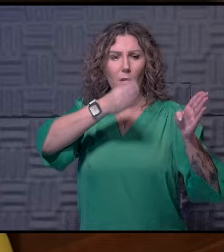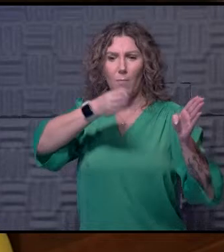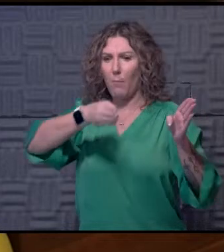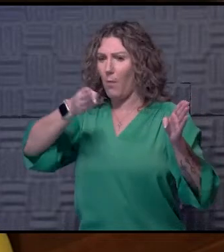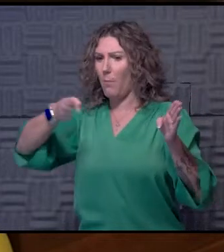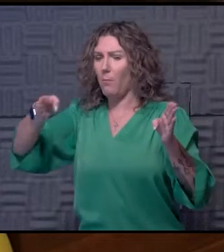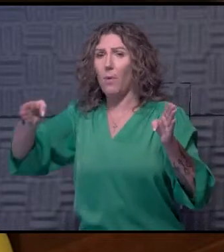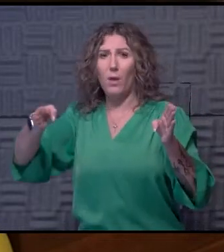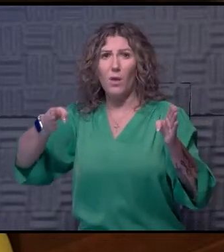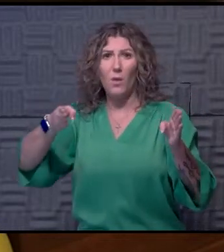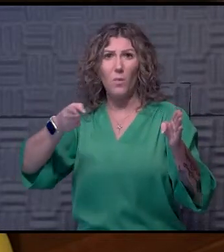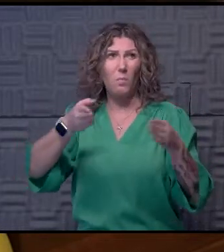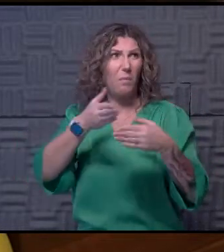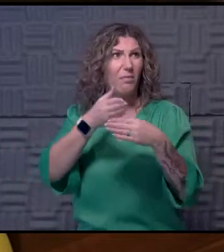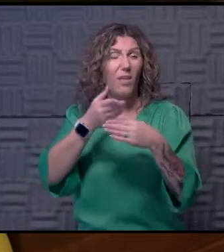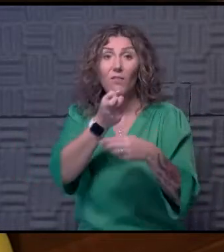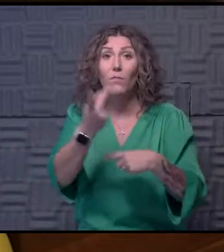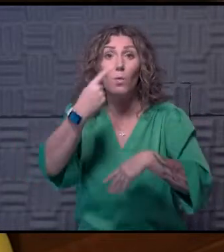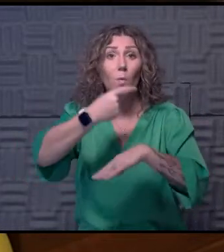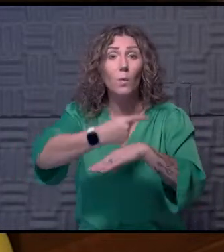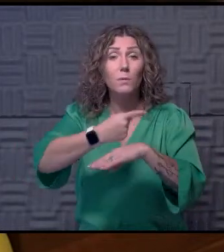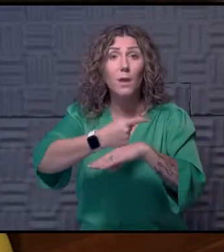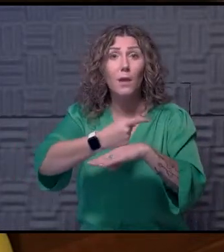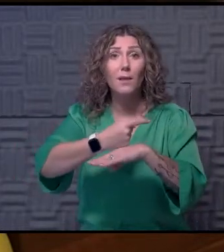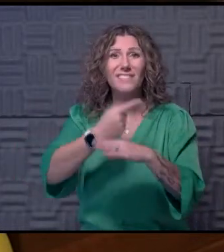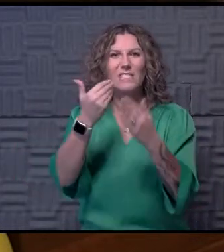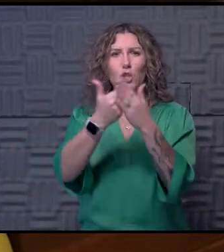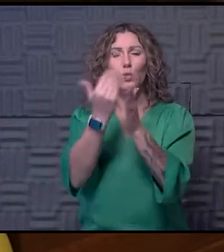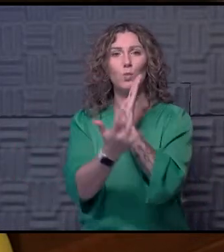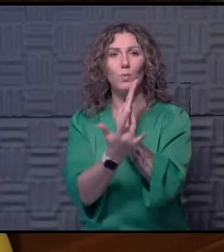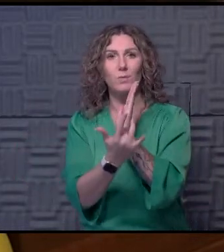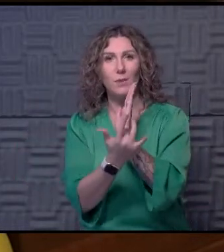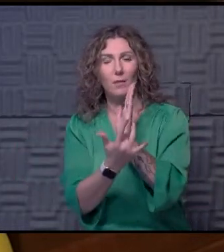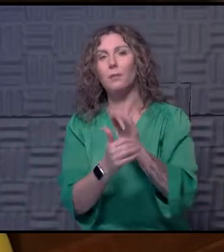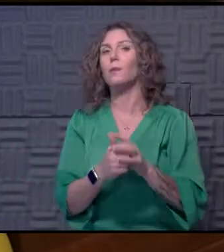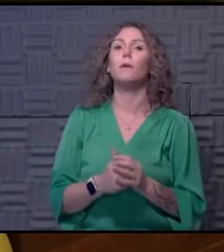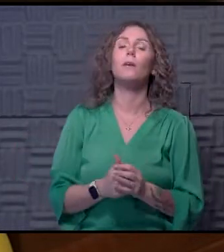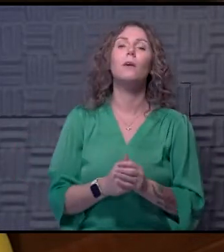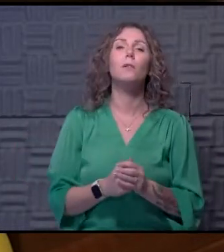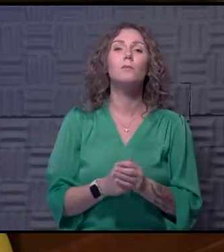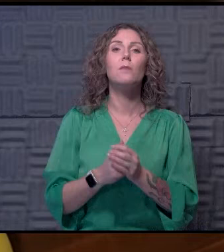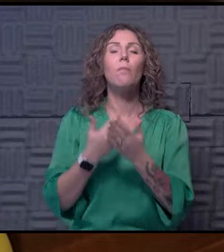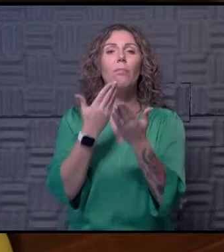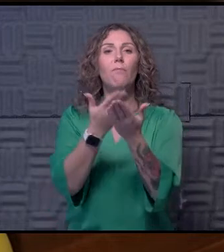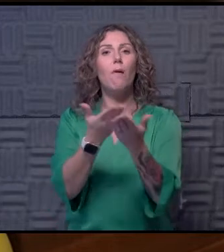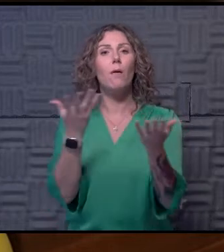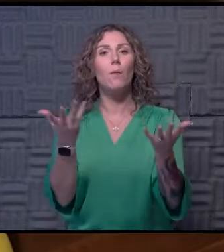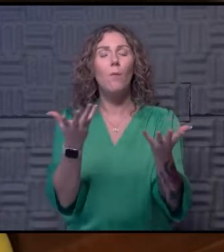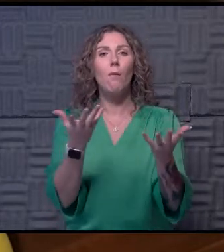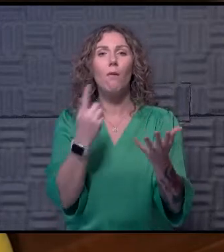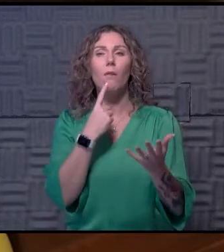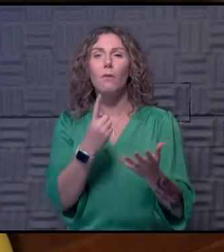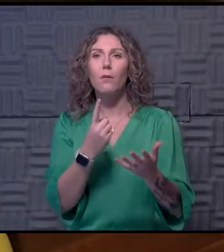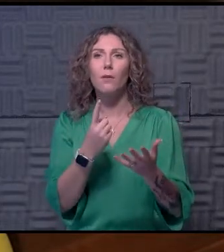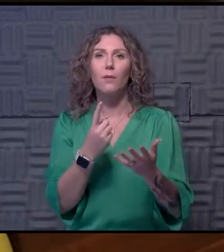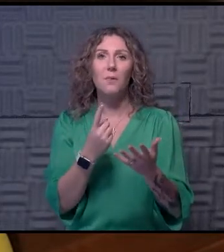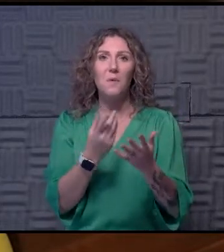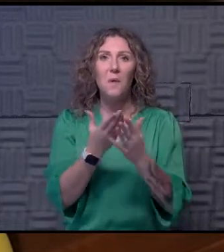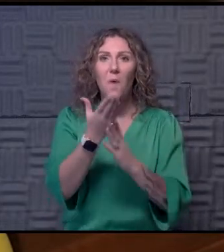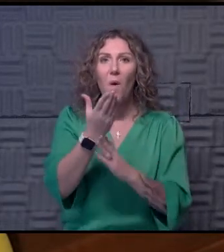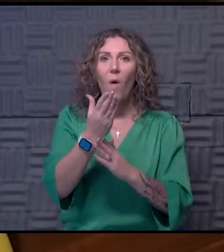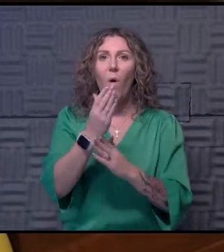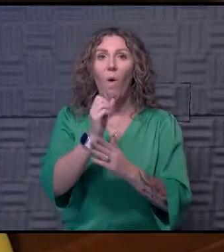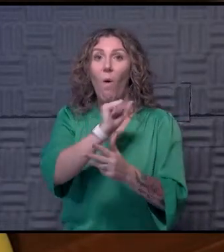of days because of using this new technique. The fact that they went through all stage 3